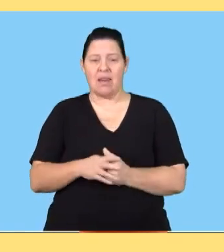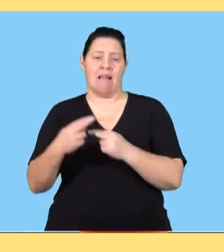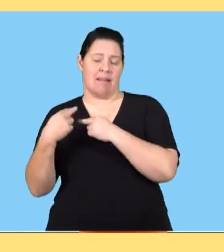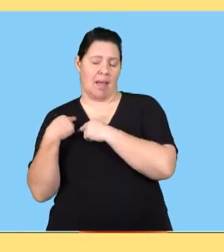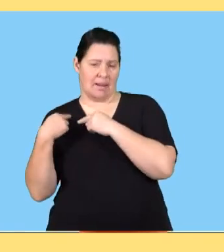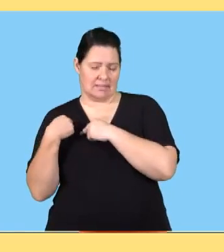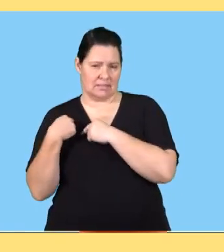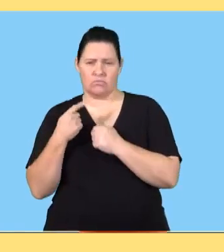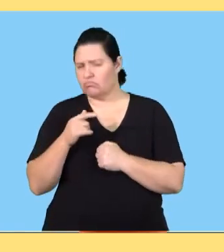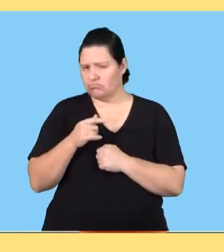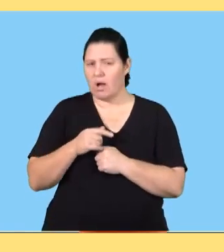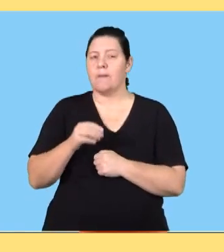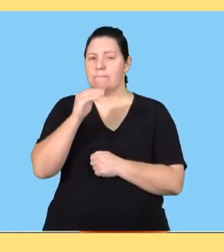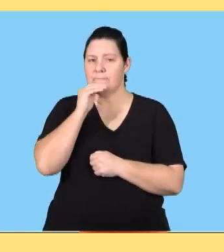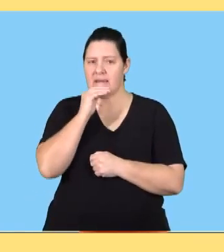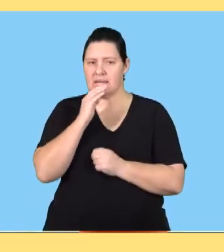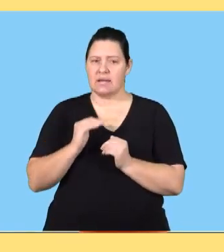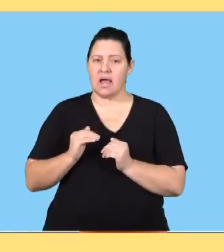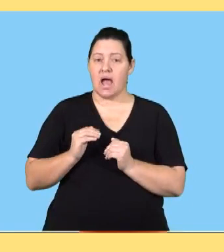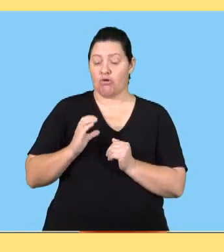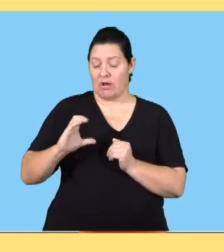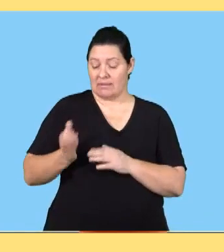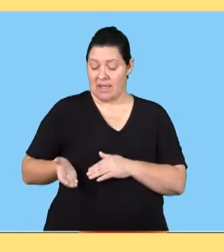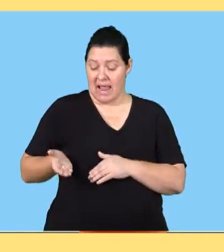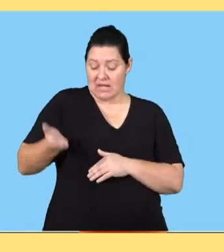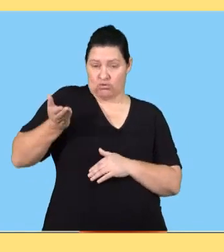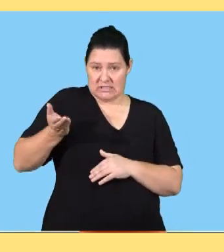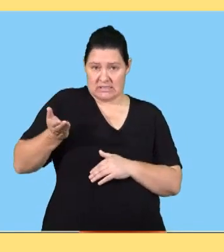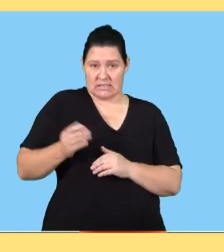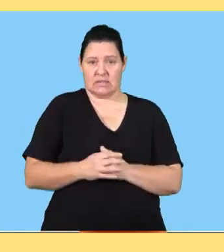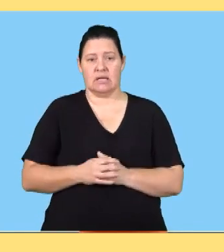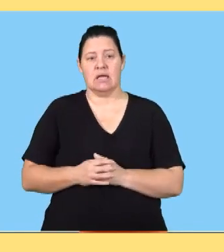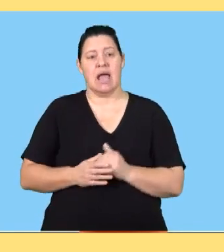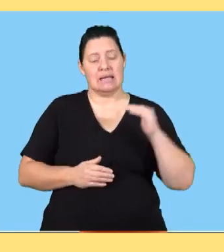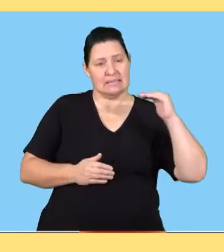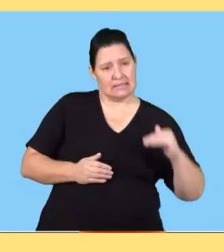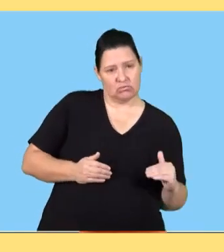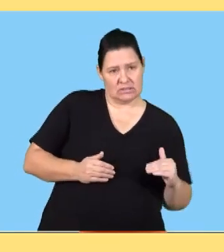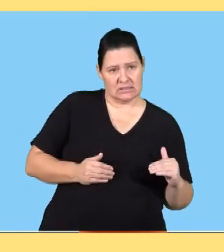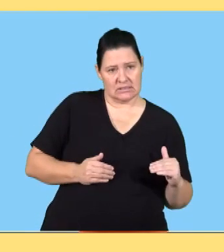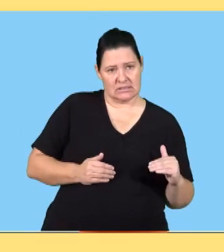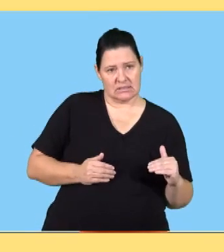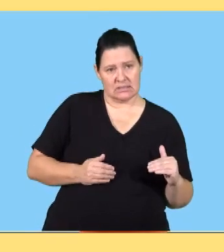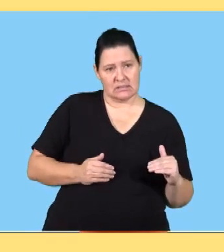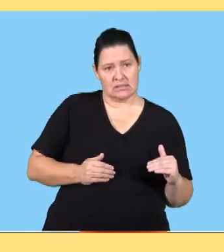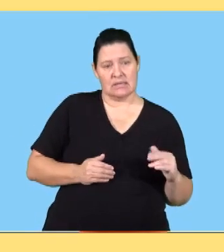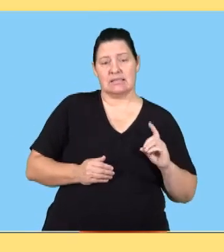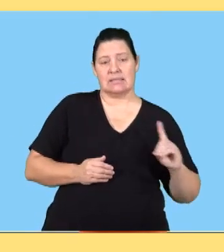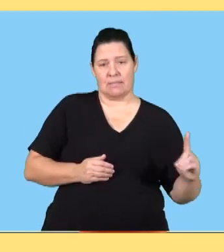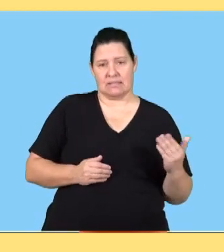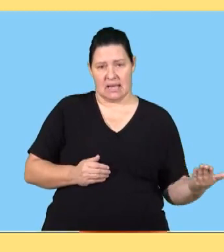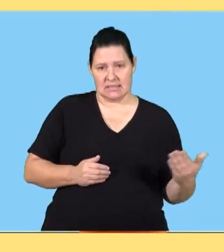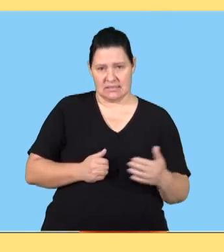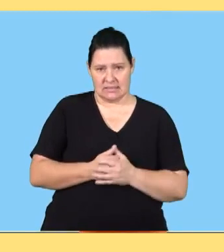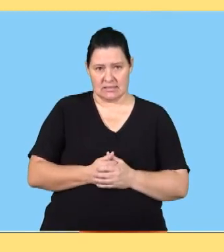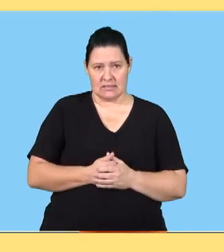a liability. That means it increases on the credit side. Here's my credit side, and it decreases then on